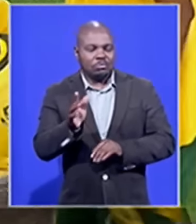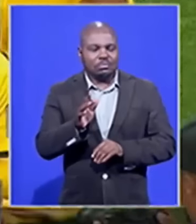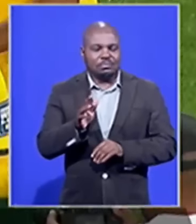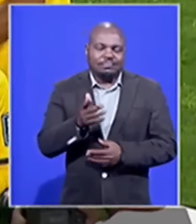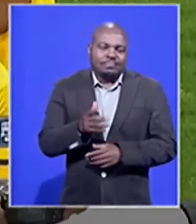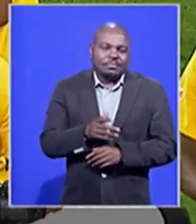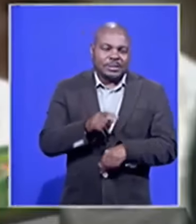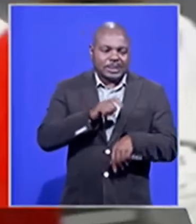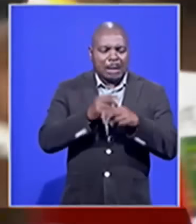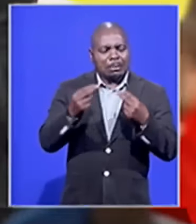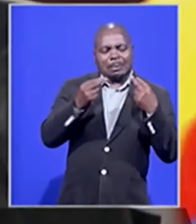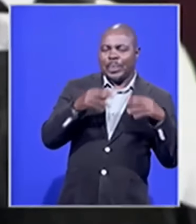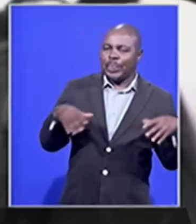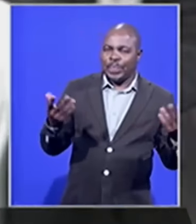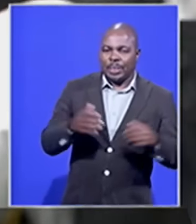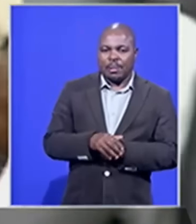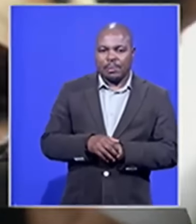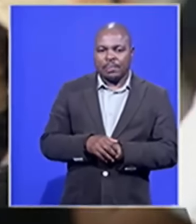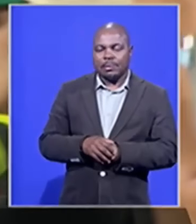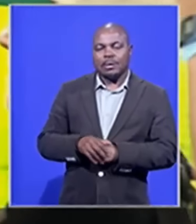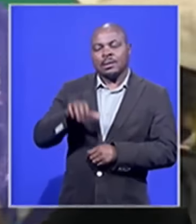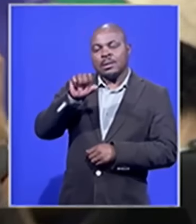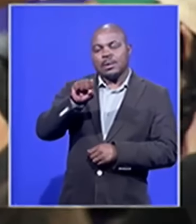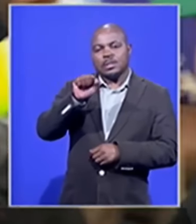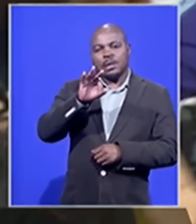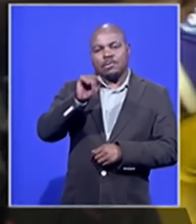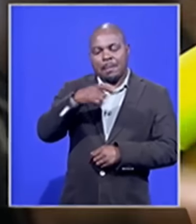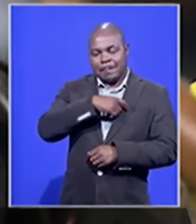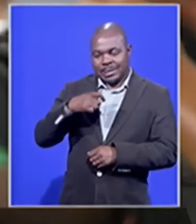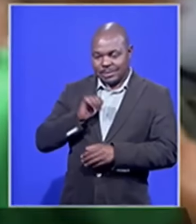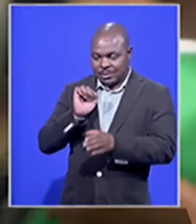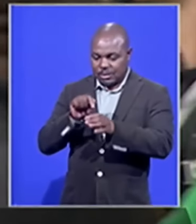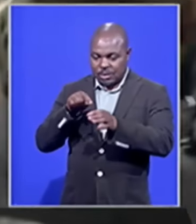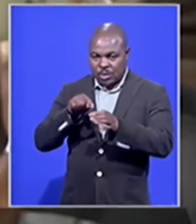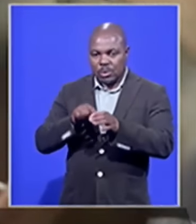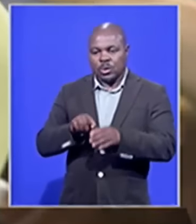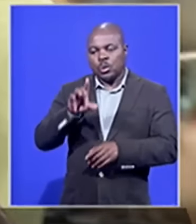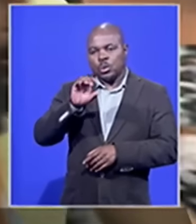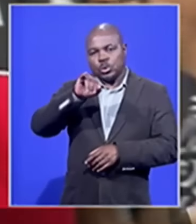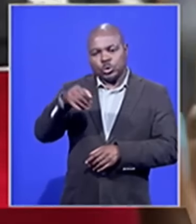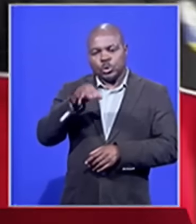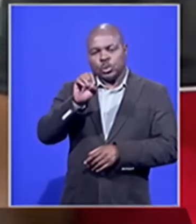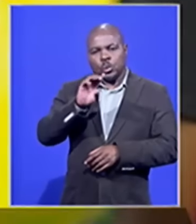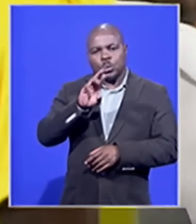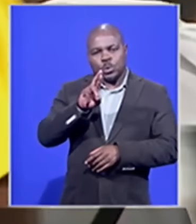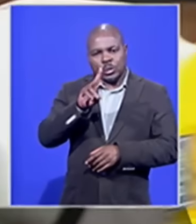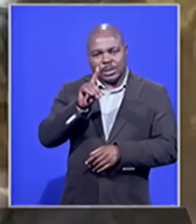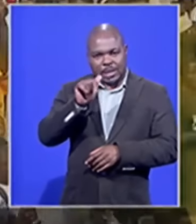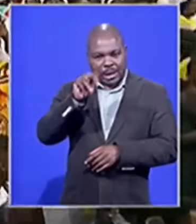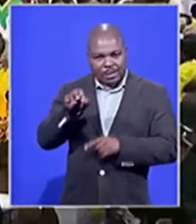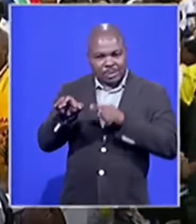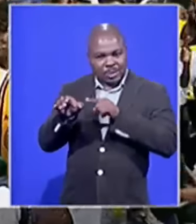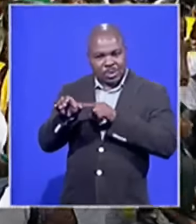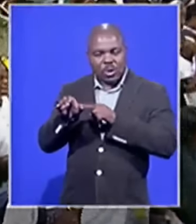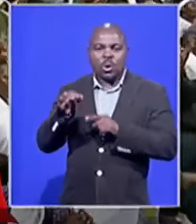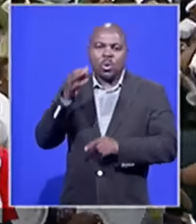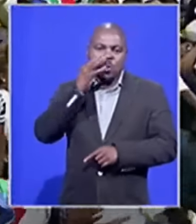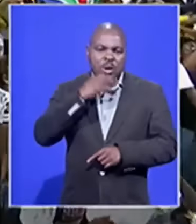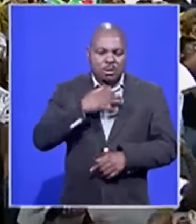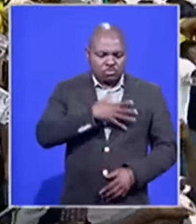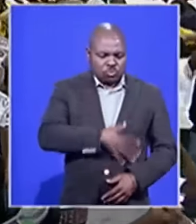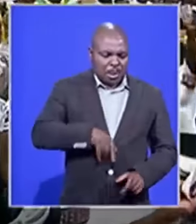Ho sa le jwalo mopresidente wa SAFA Danny Jordan o re ba keke ba nka mehato ka morataba e bakileng dipuo di hana ofela ya